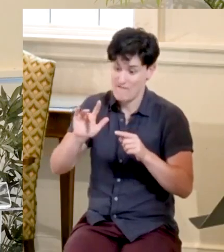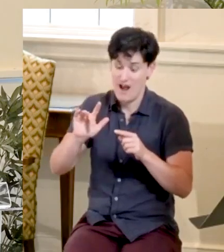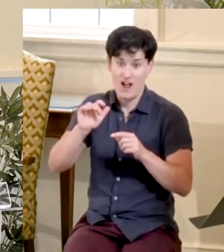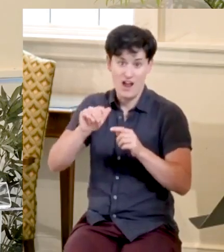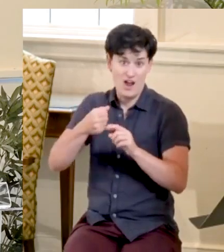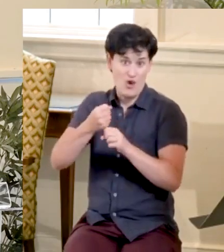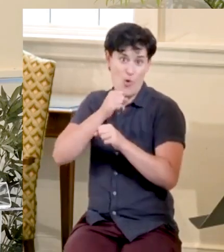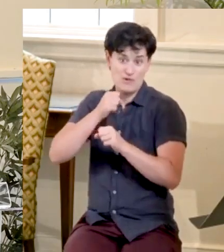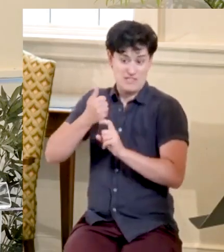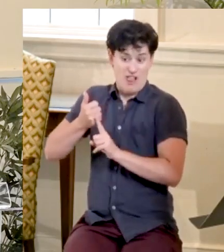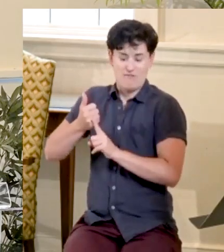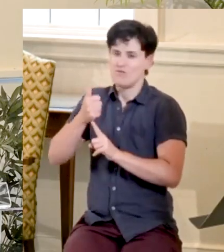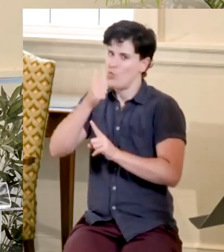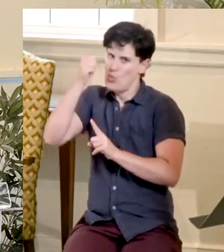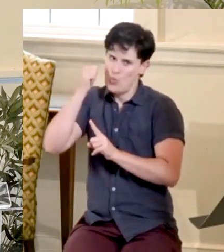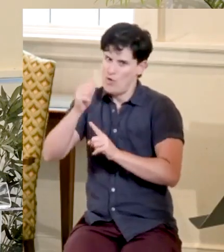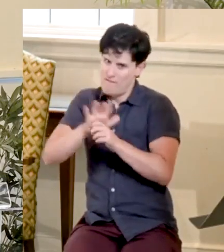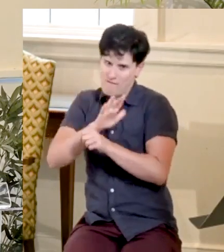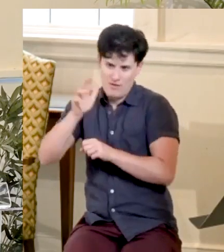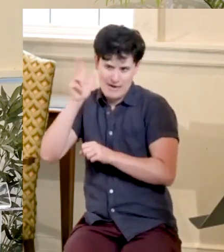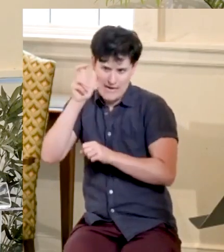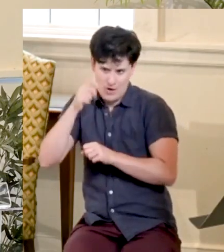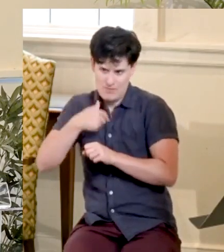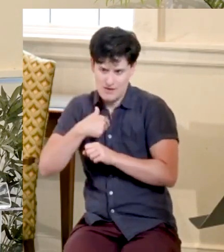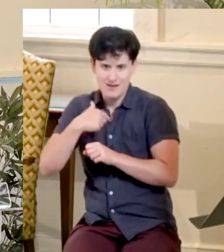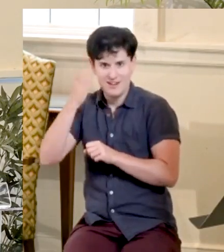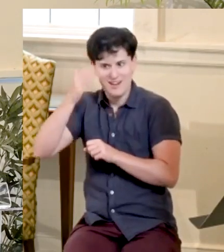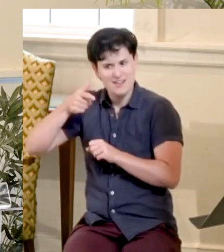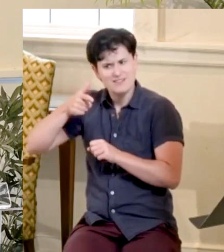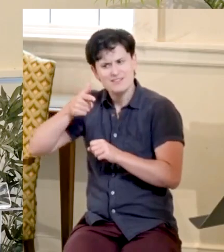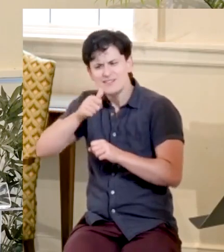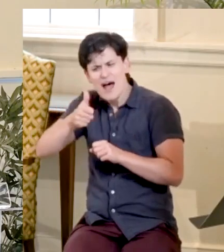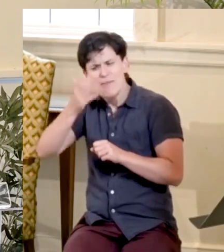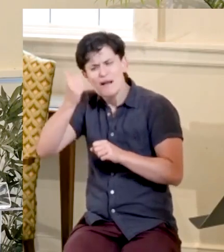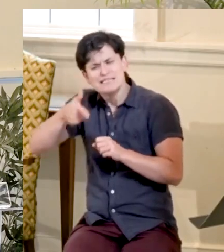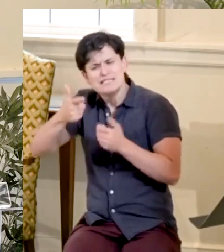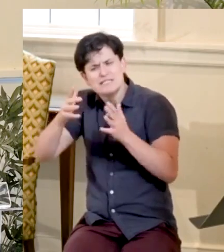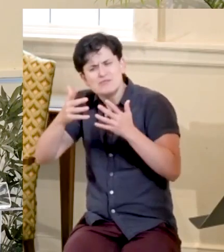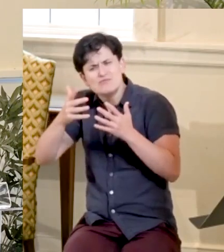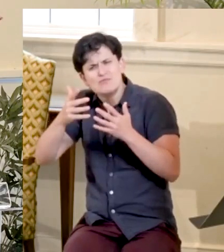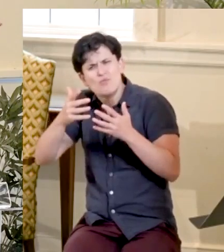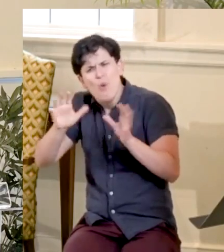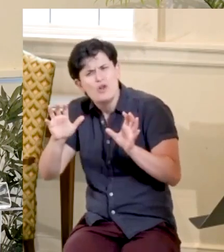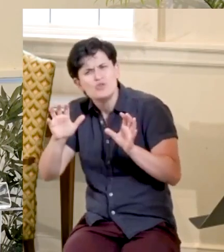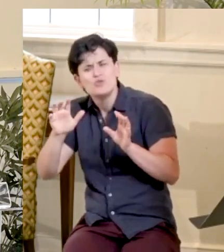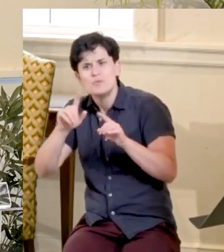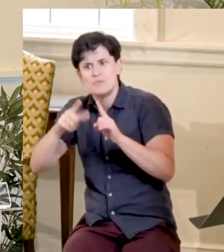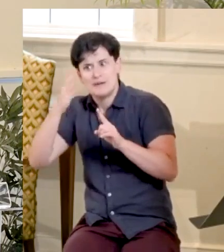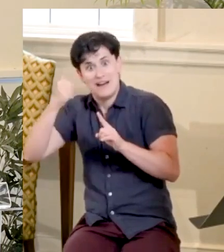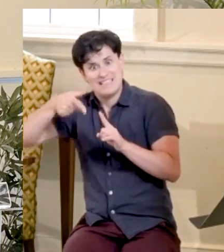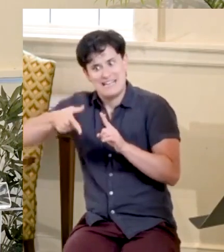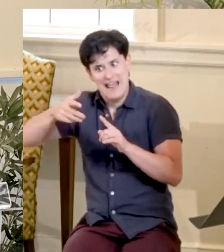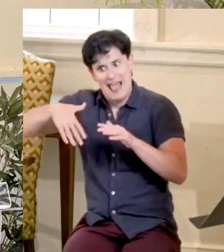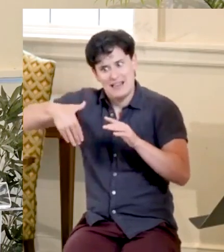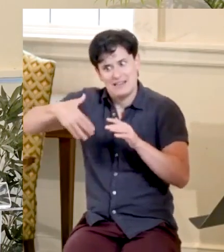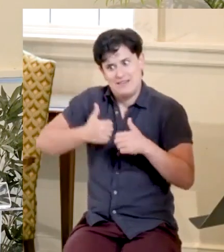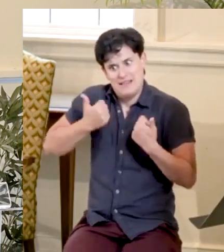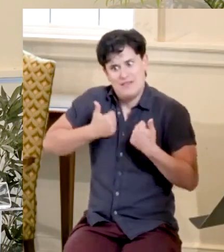didn't want to, but because he hadn't lived it yet. You can't skip the steps, my